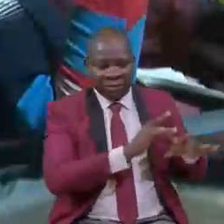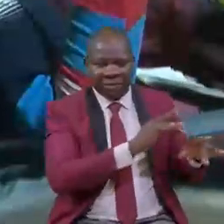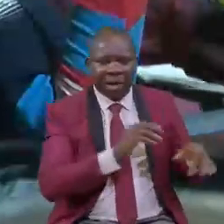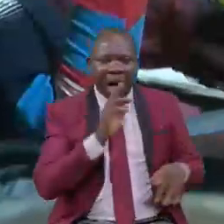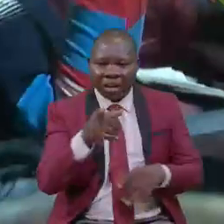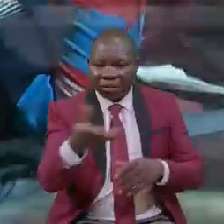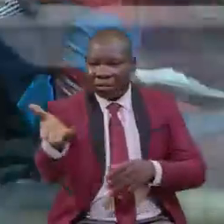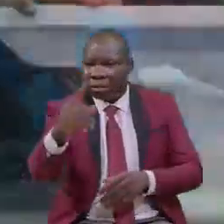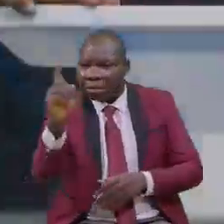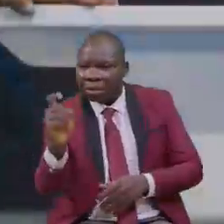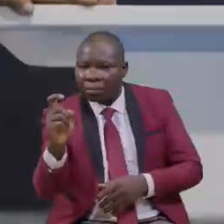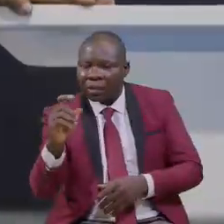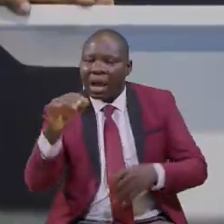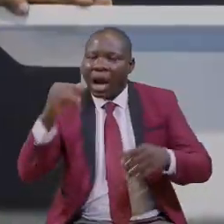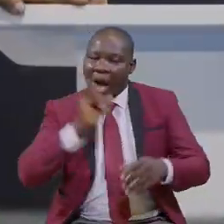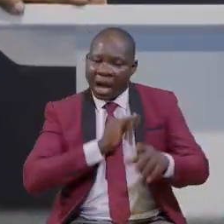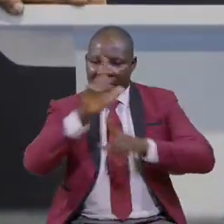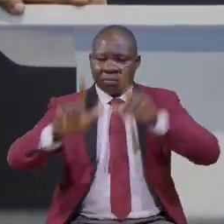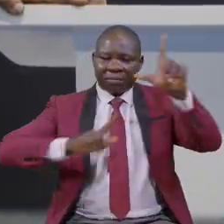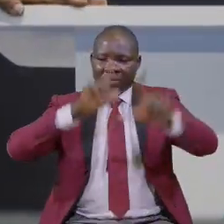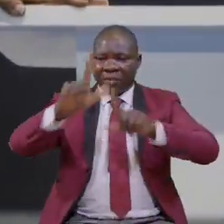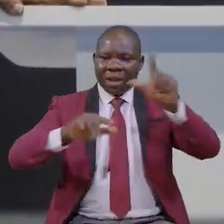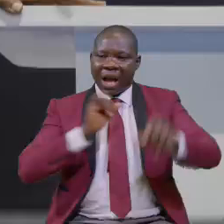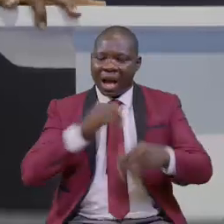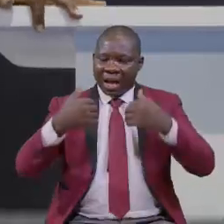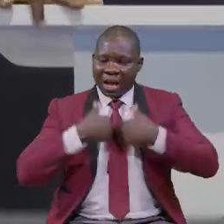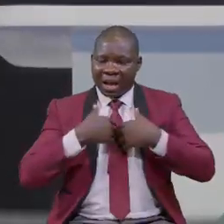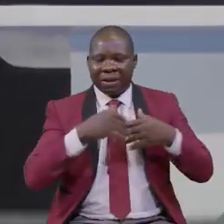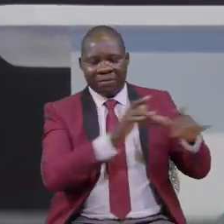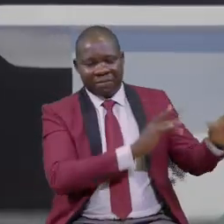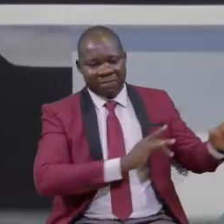I obtained mercy.